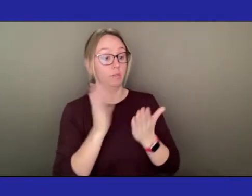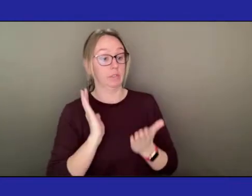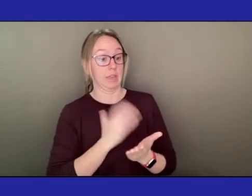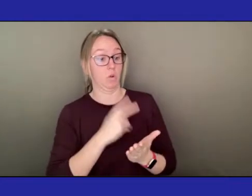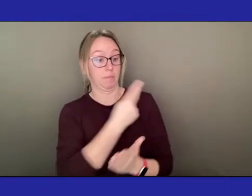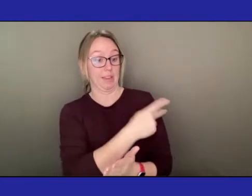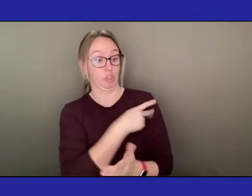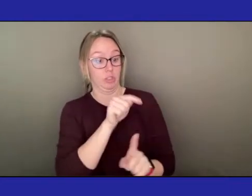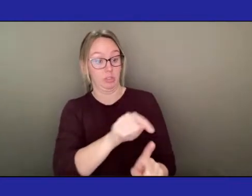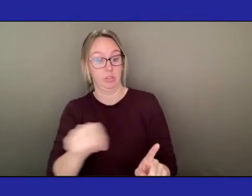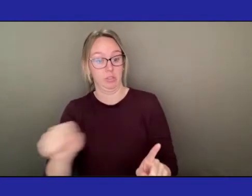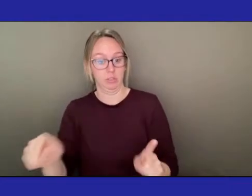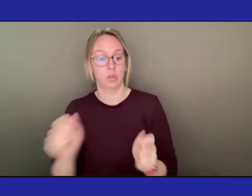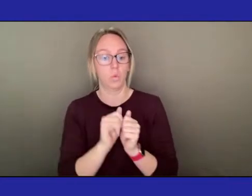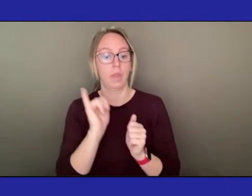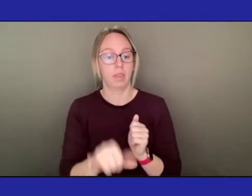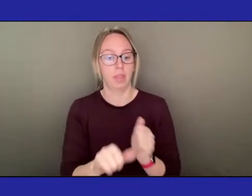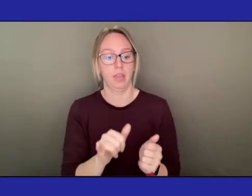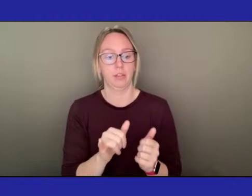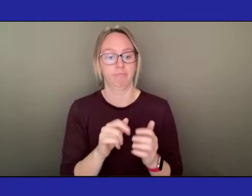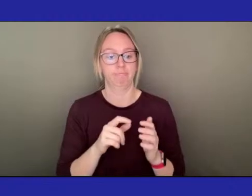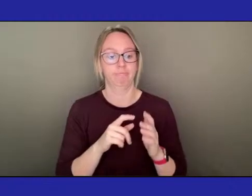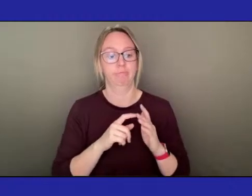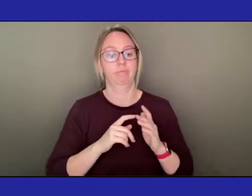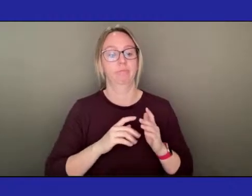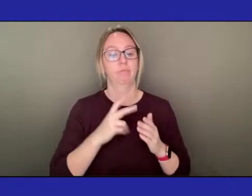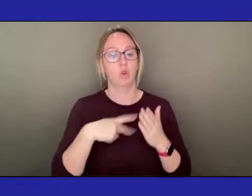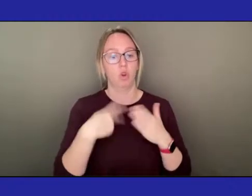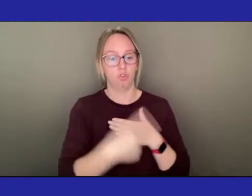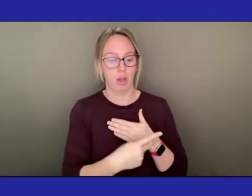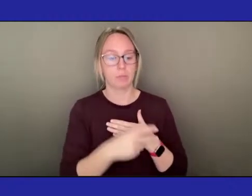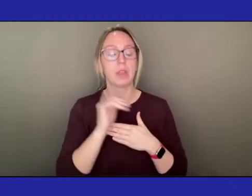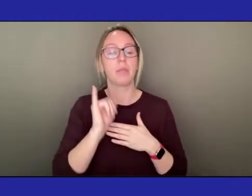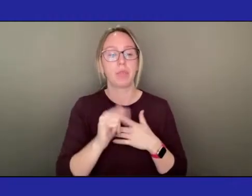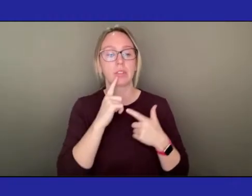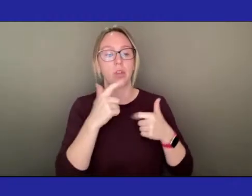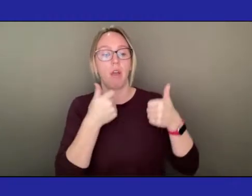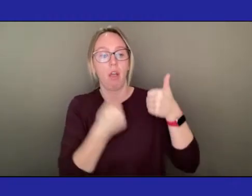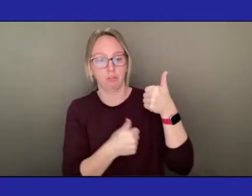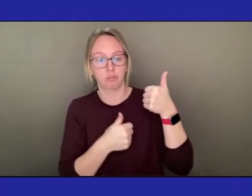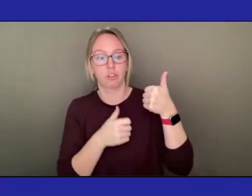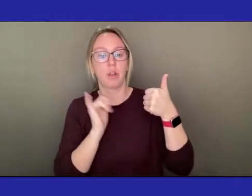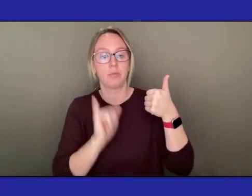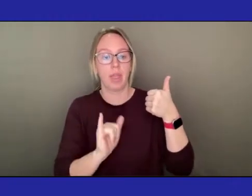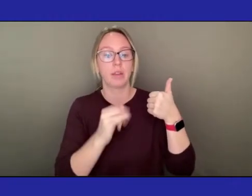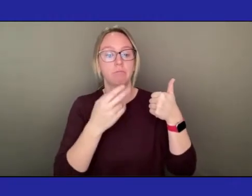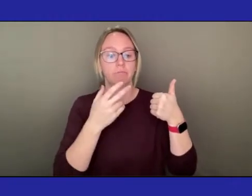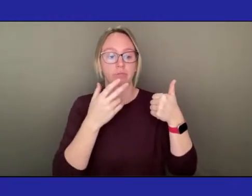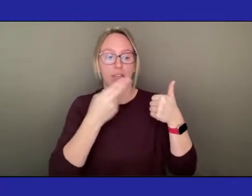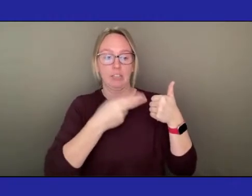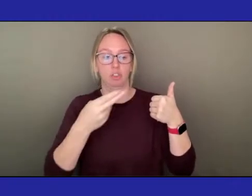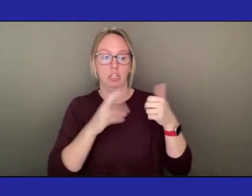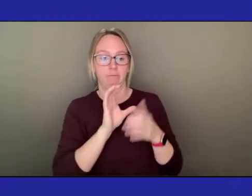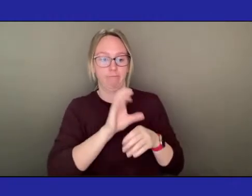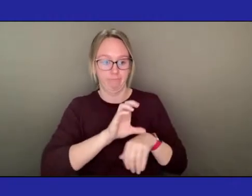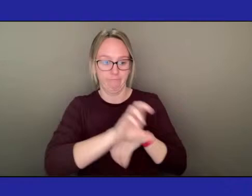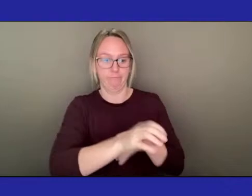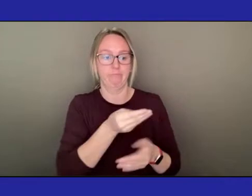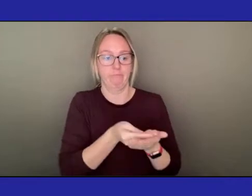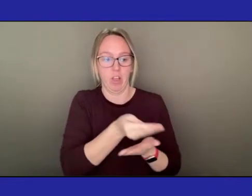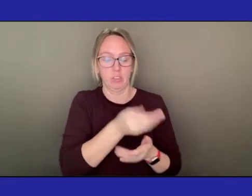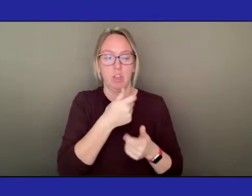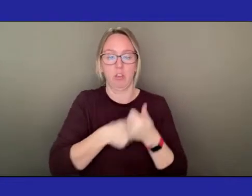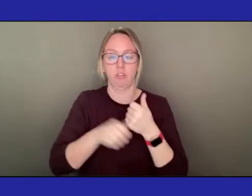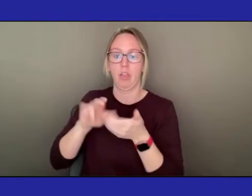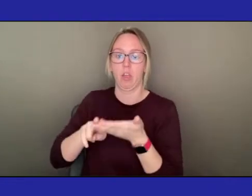are in addition to the clinics that H&H funds directly through this contract. In terms of pricing due diligence, most